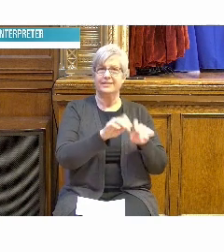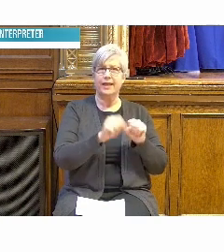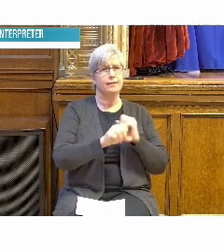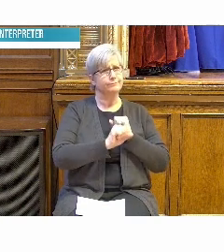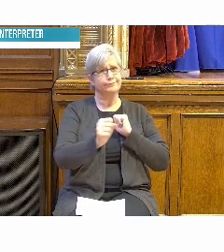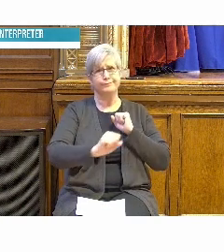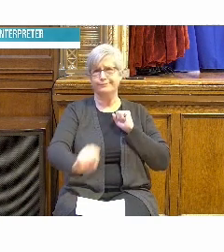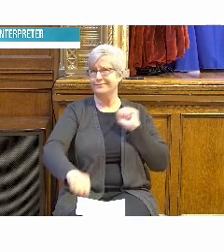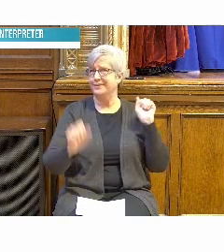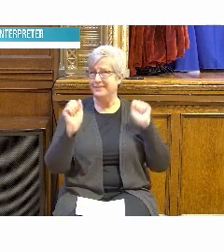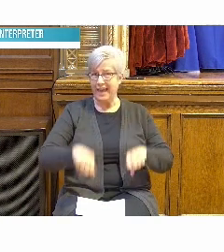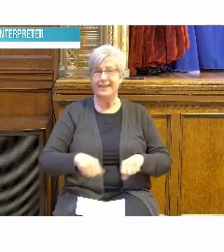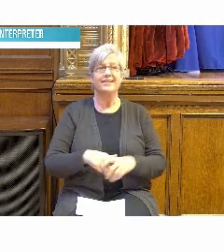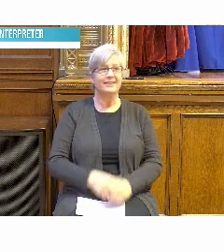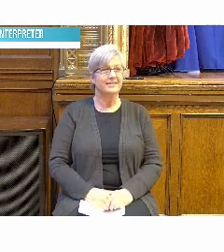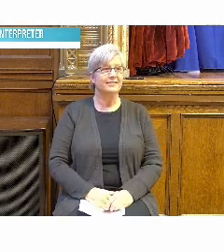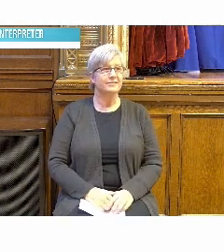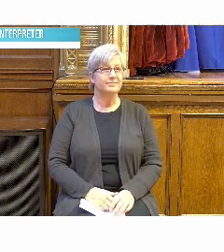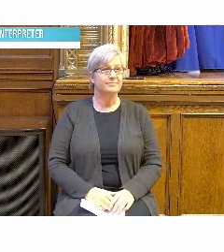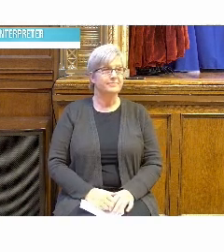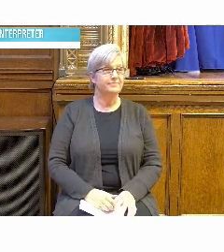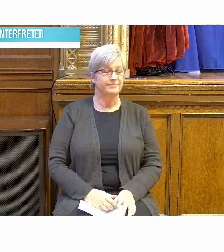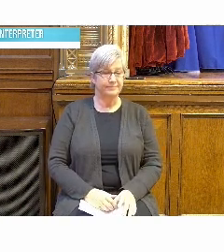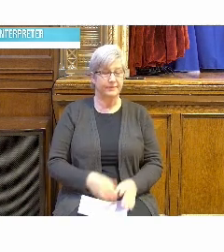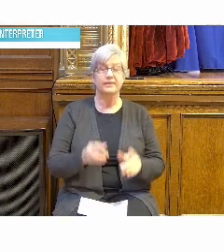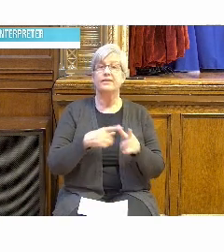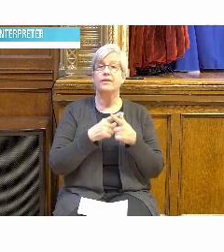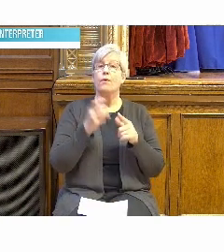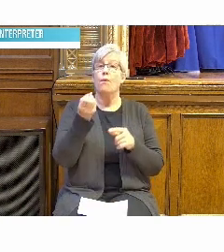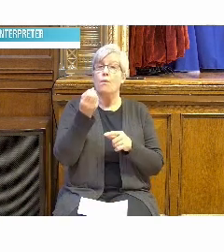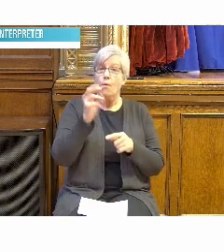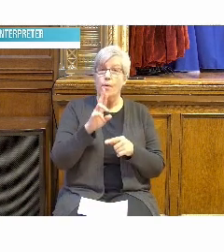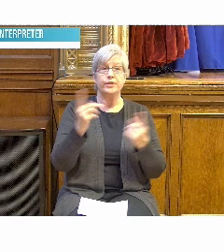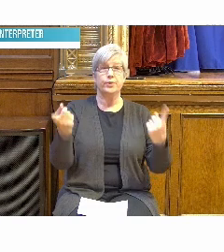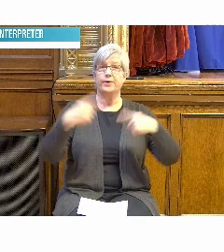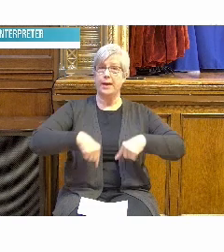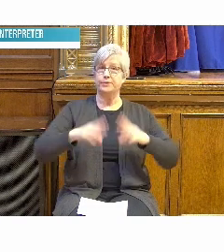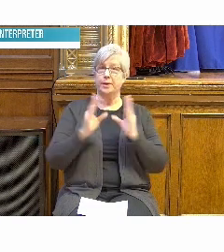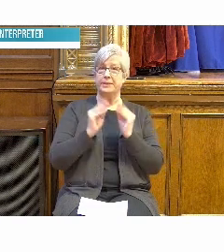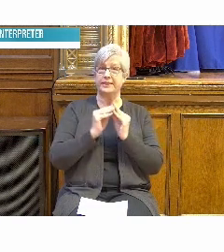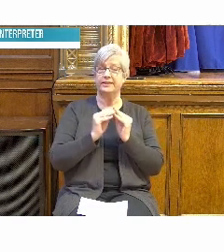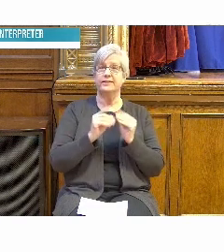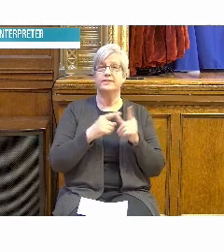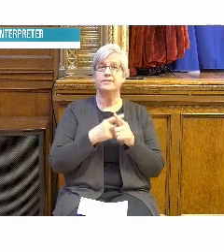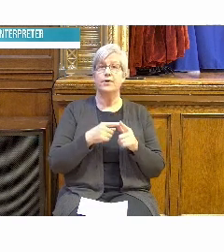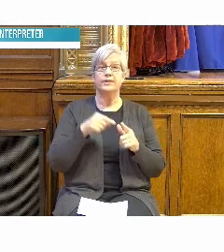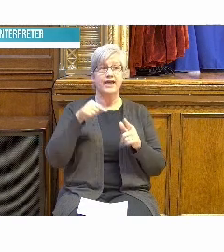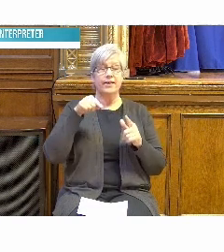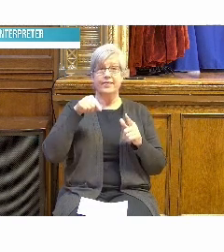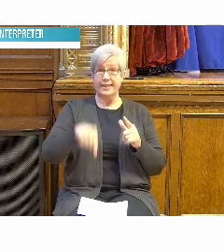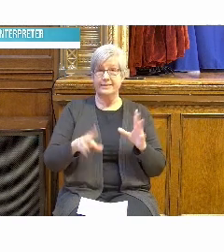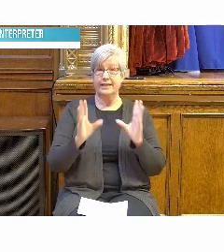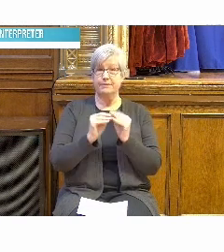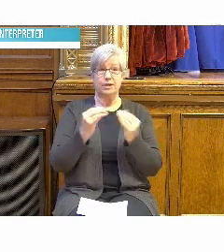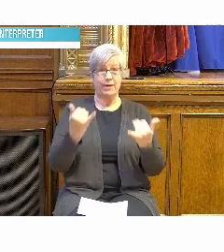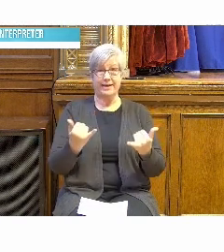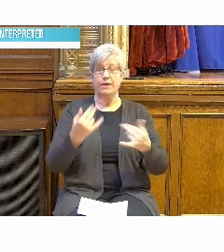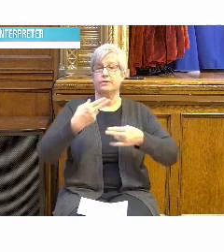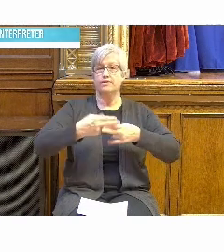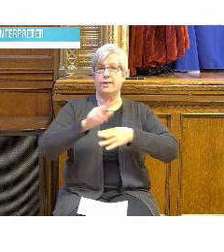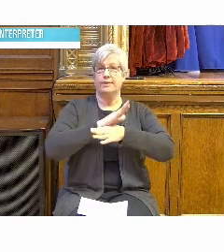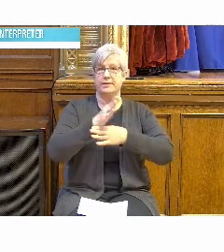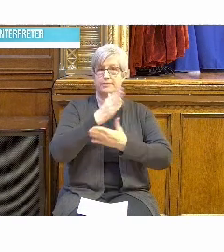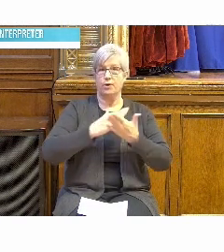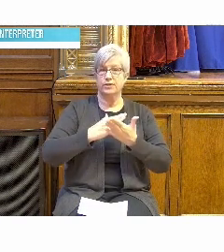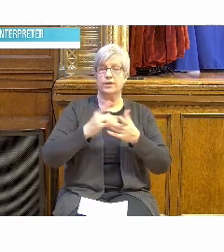long voicemail to do that. Or you can attend a public meeting or a meeting. So this portion of our meeting is the business meeting.